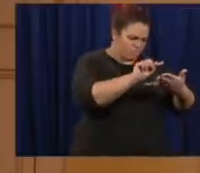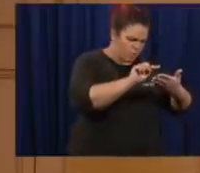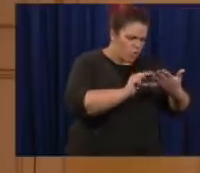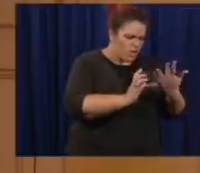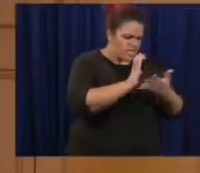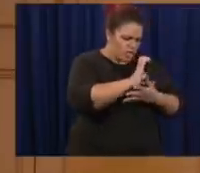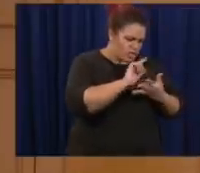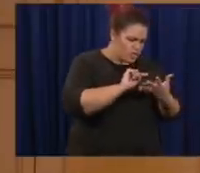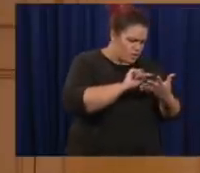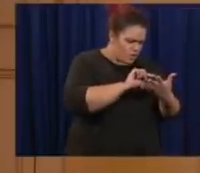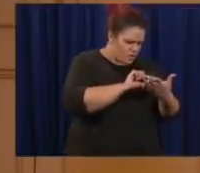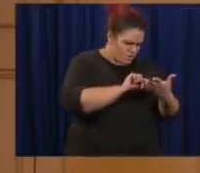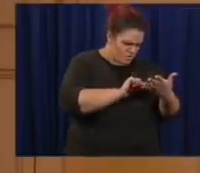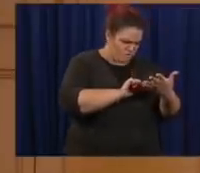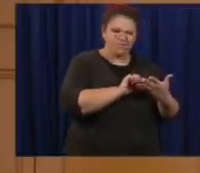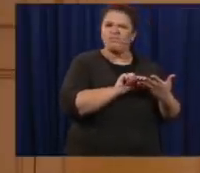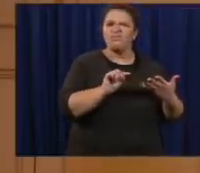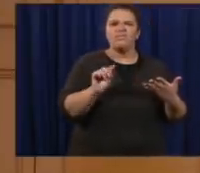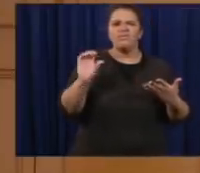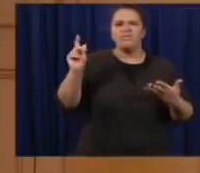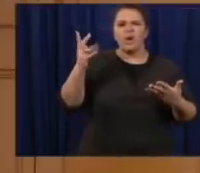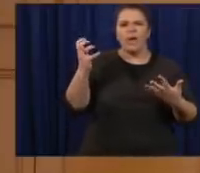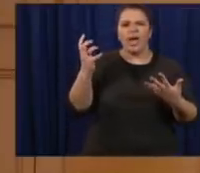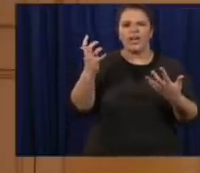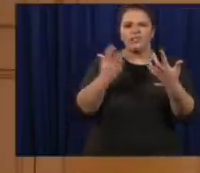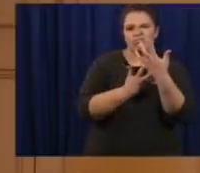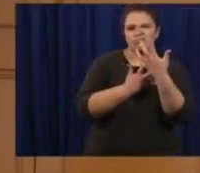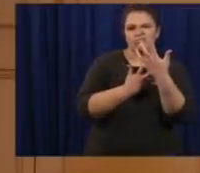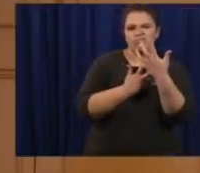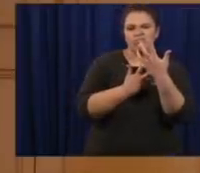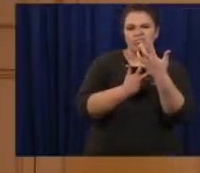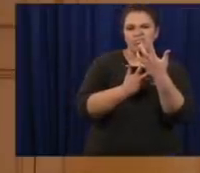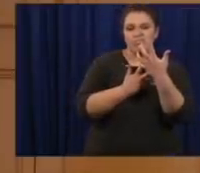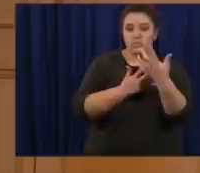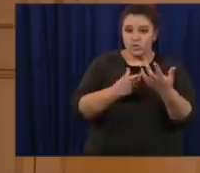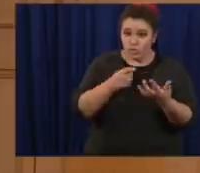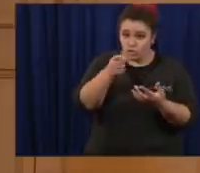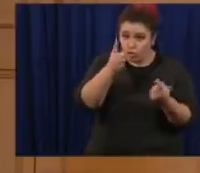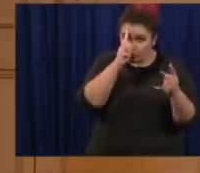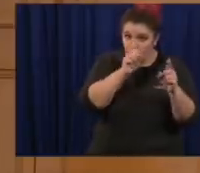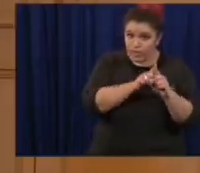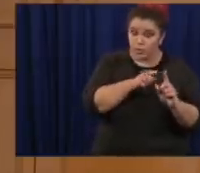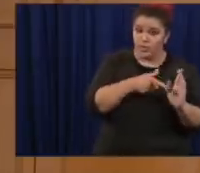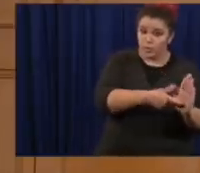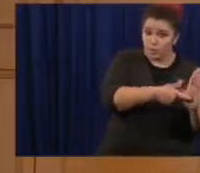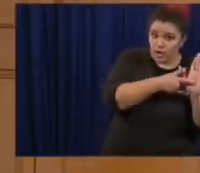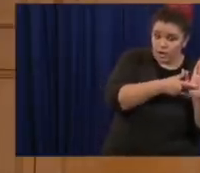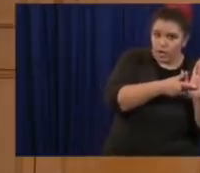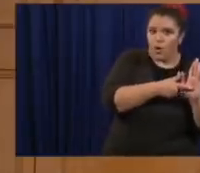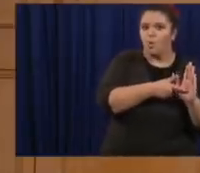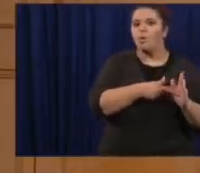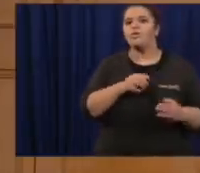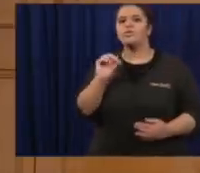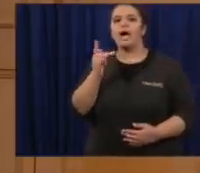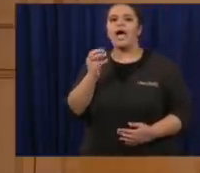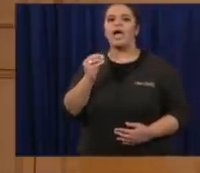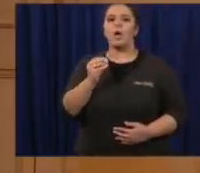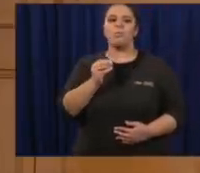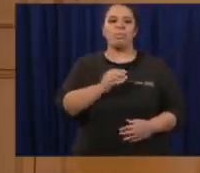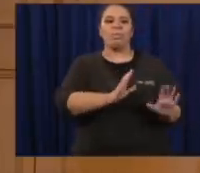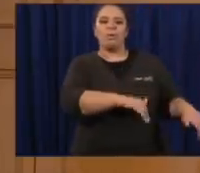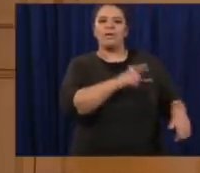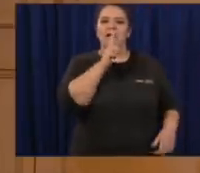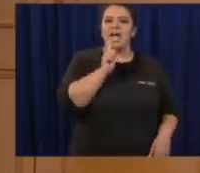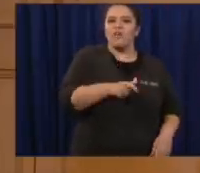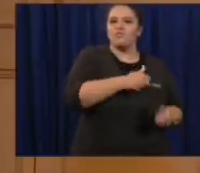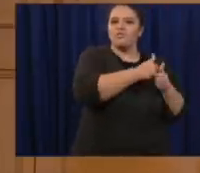there a reason why Ohio shouldn't have to check off those boxes? No, I think you brought up a great point. So there are a